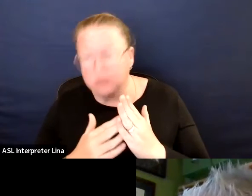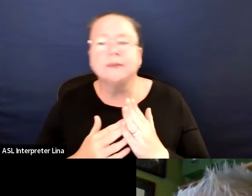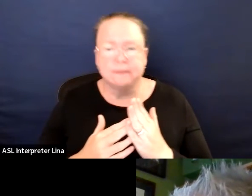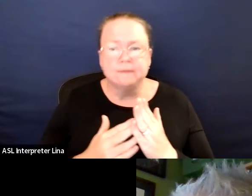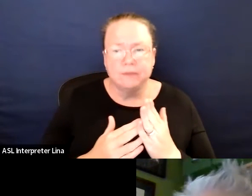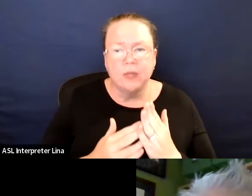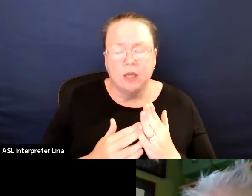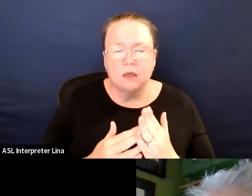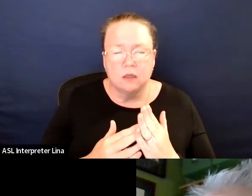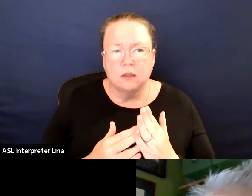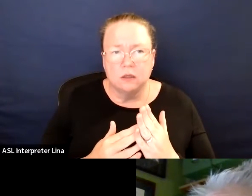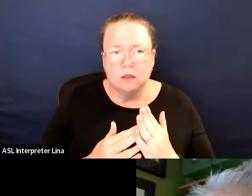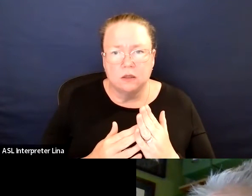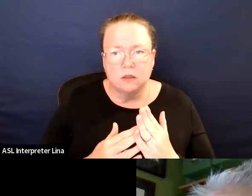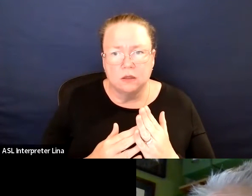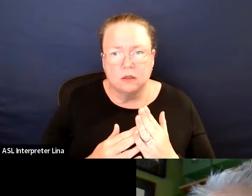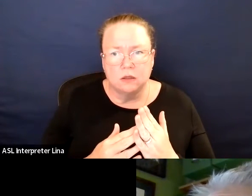Huh?